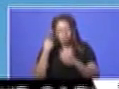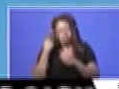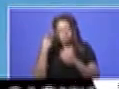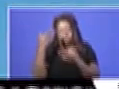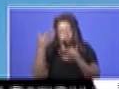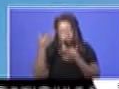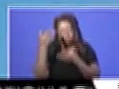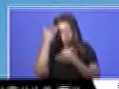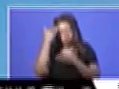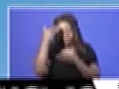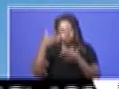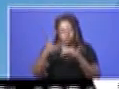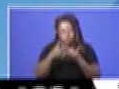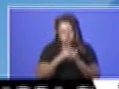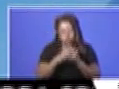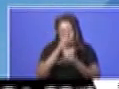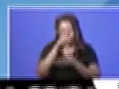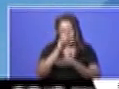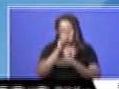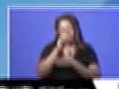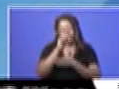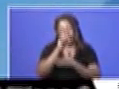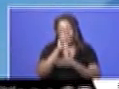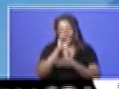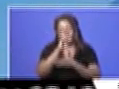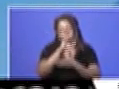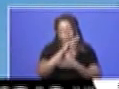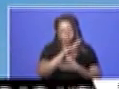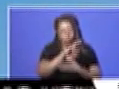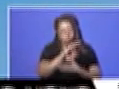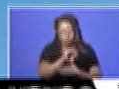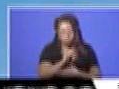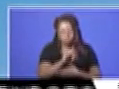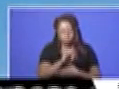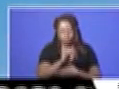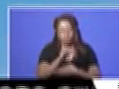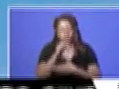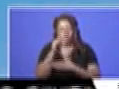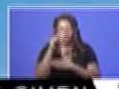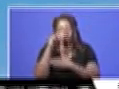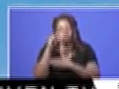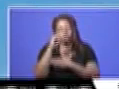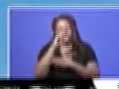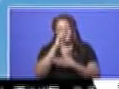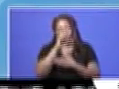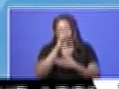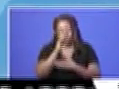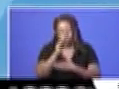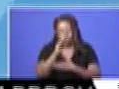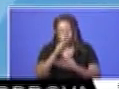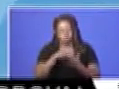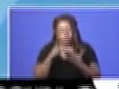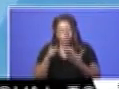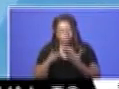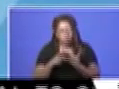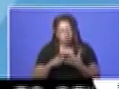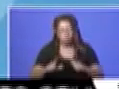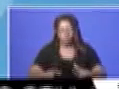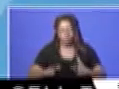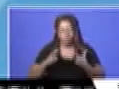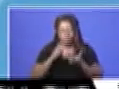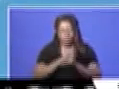They were classroom tag, Google Classroom, Live Sheets,